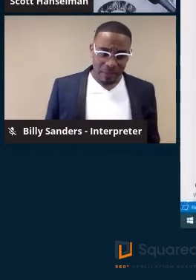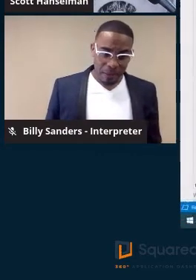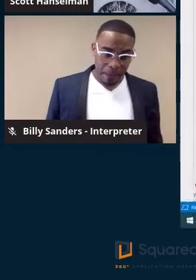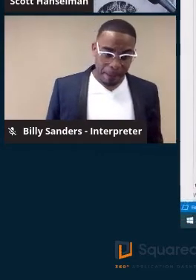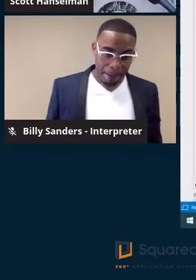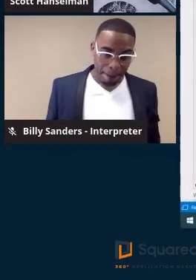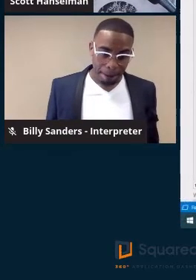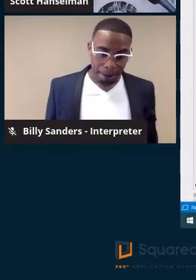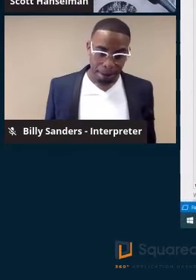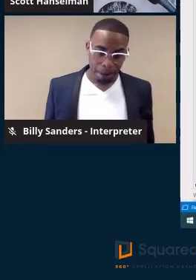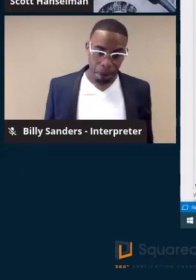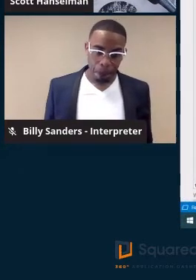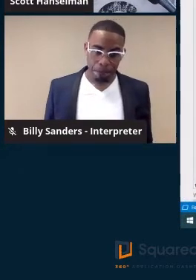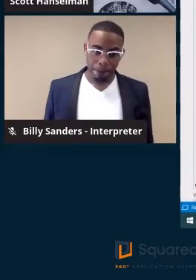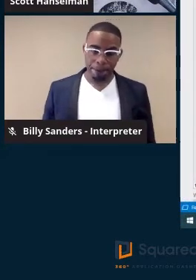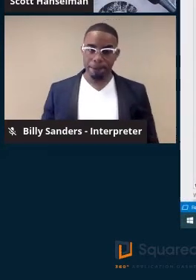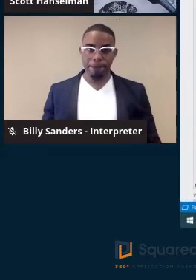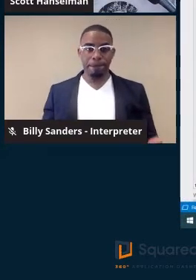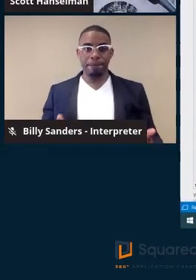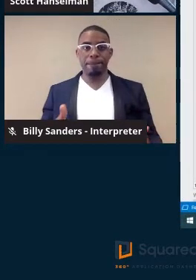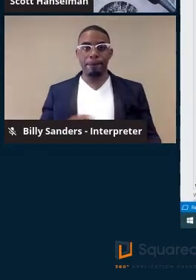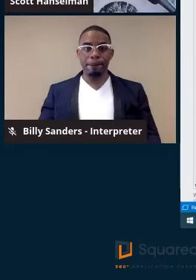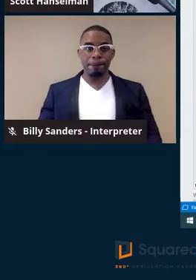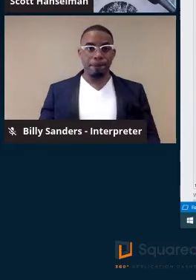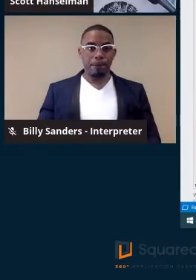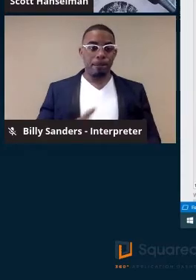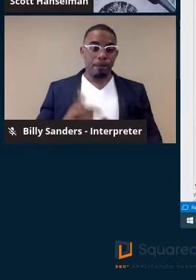Then we have themes.